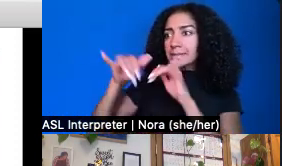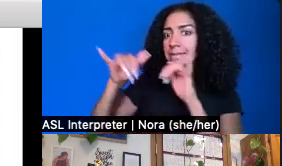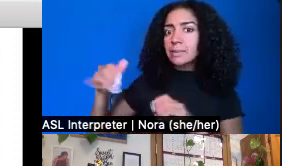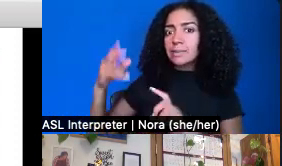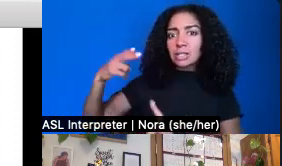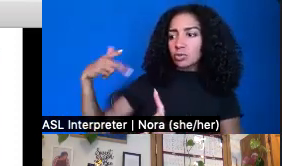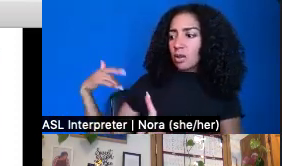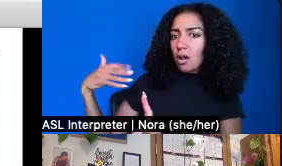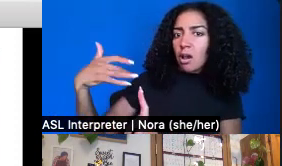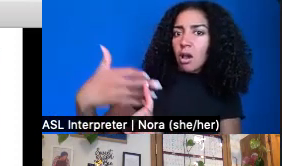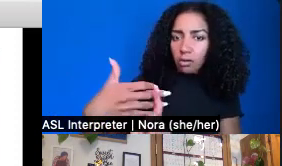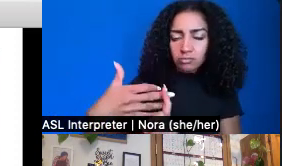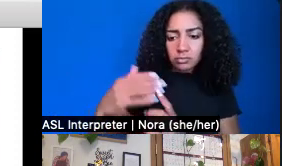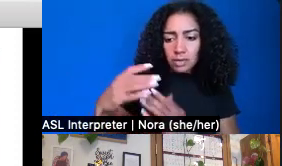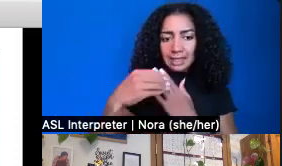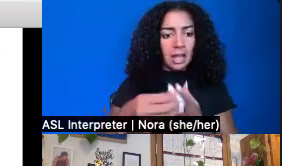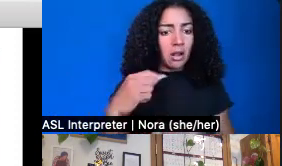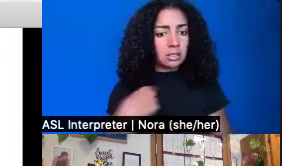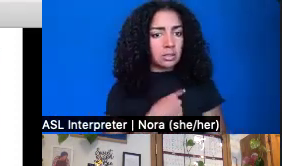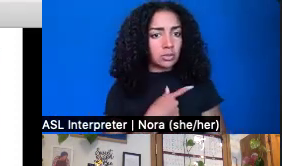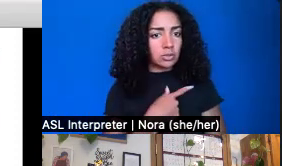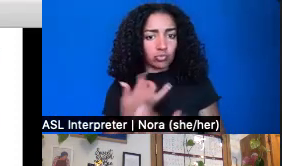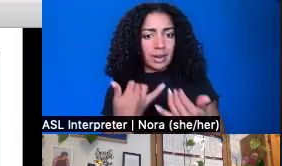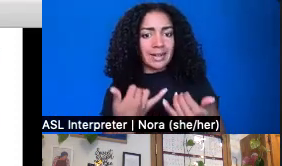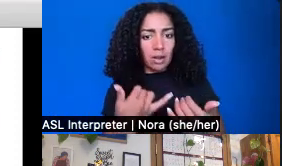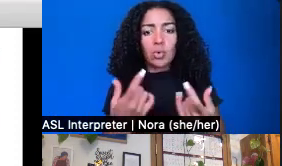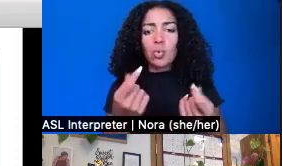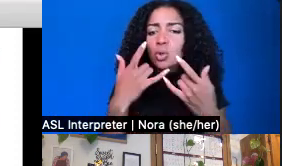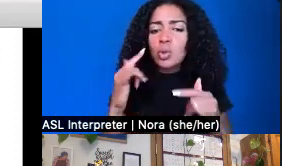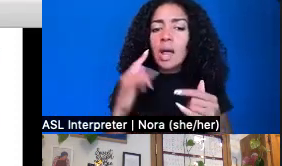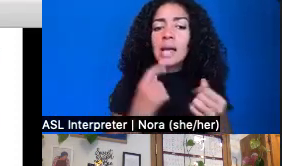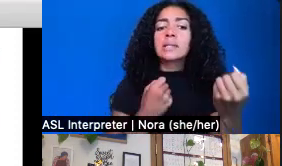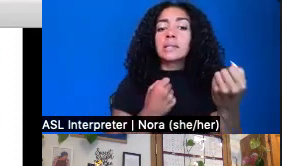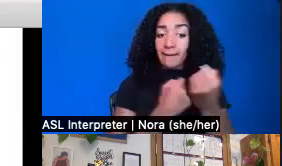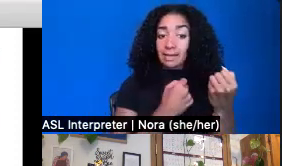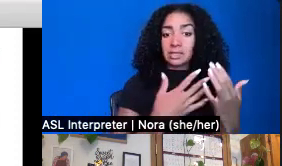like to be dismantling the conditions, not just kind of putting band-aids on wounds, right?